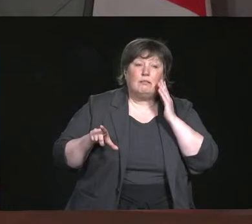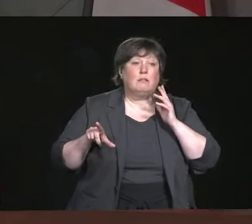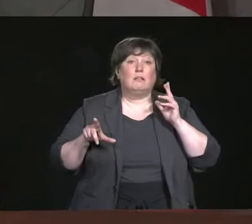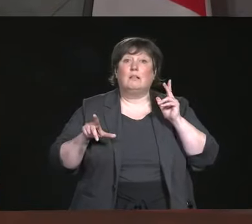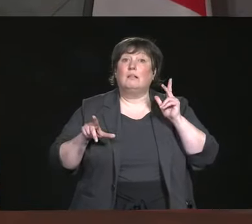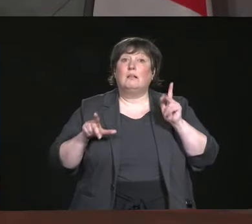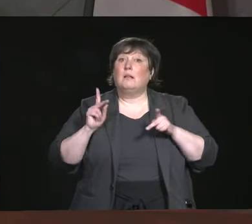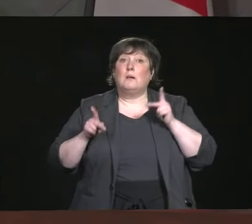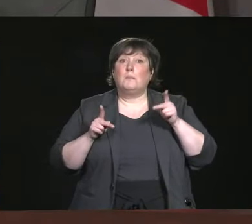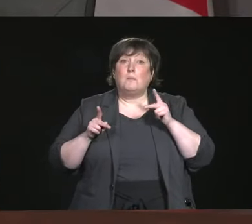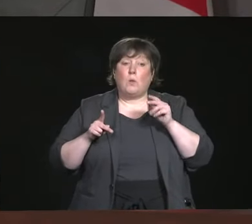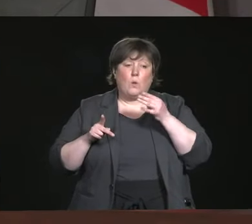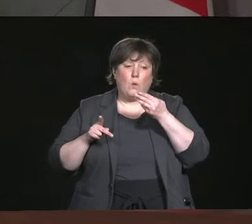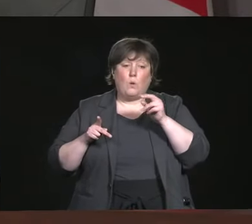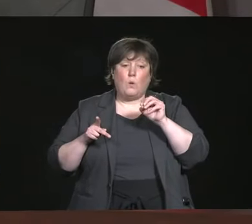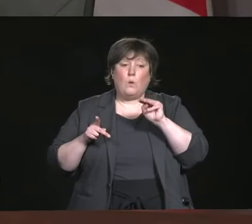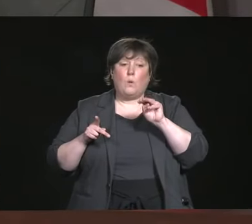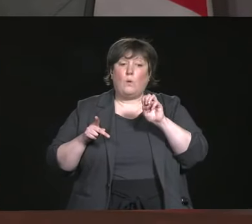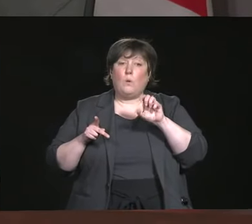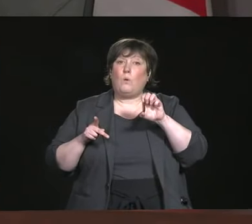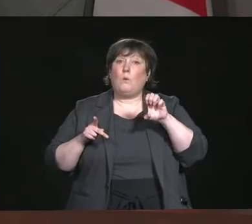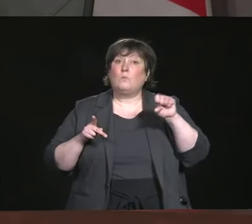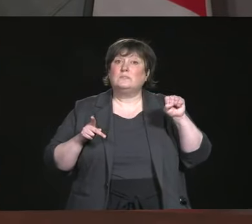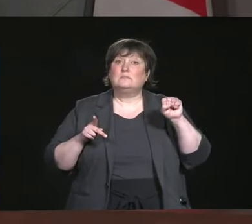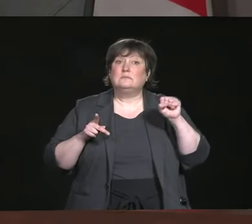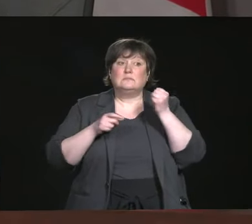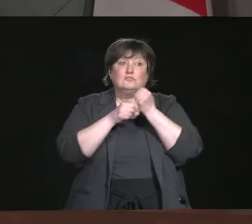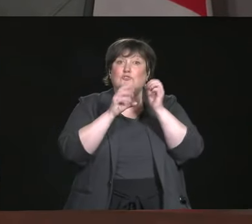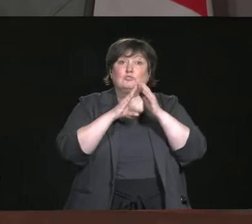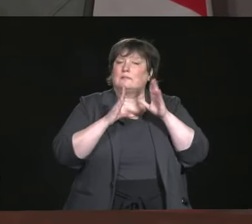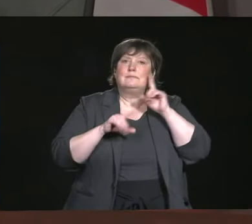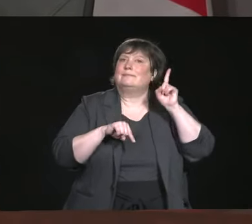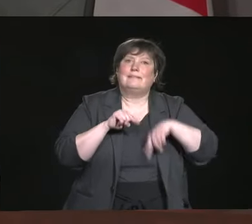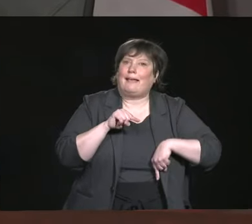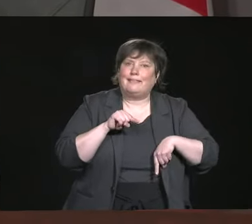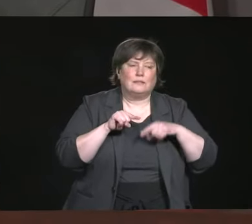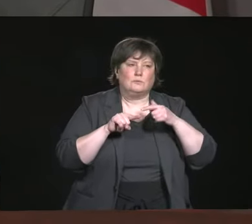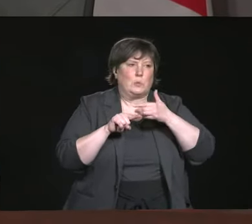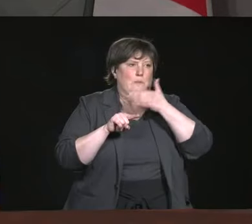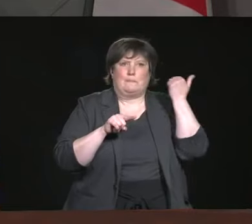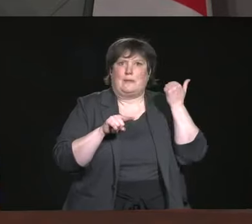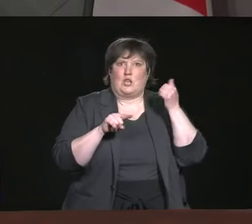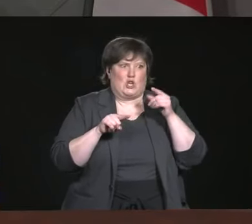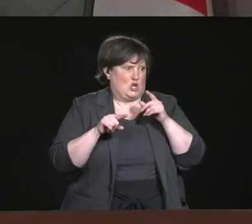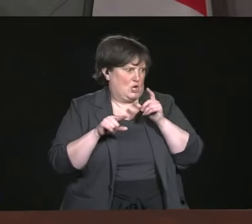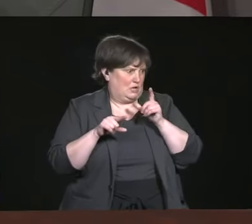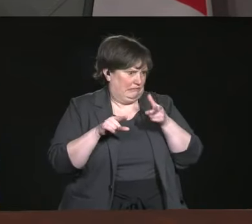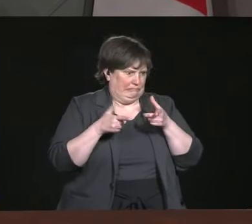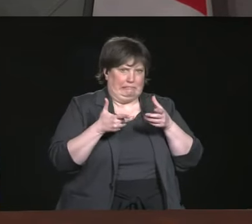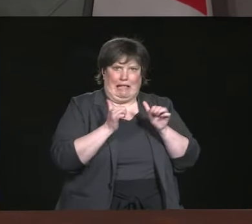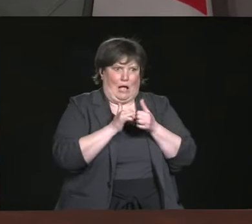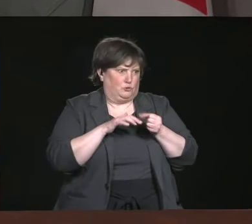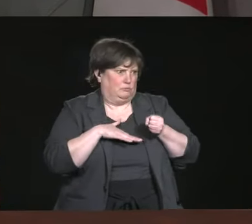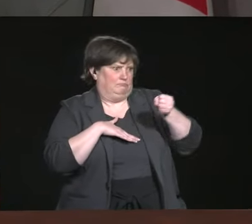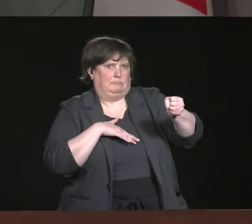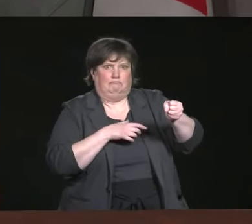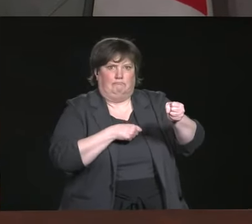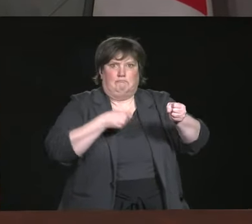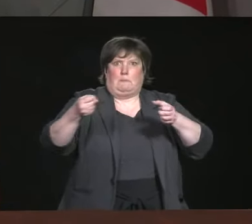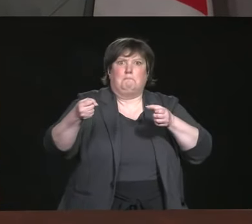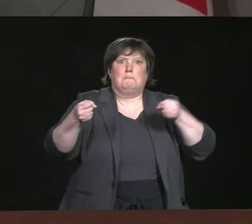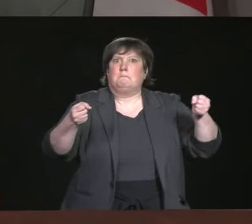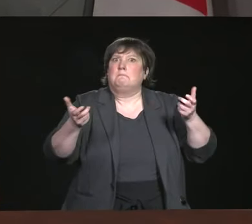manage these outbreaks, so you need alternative sites to manage and isolate people from those vulnerable settings. All of this